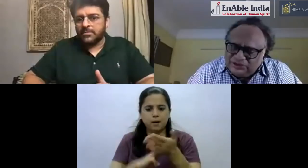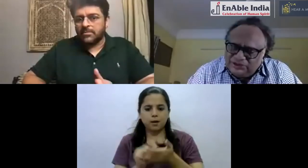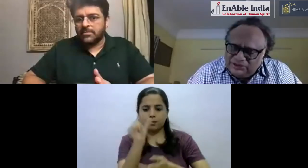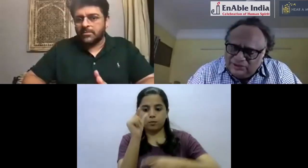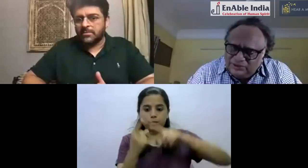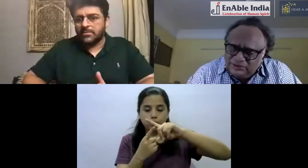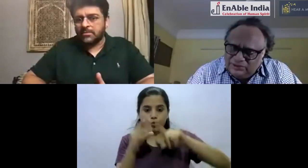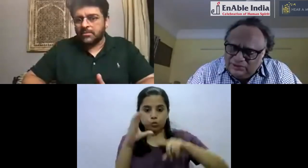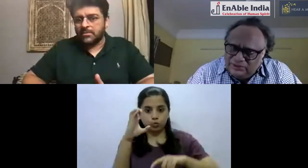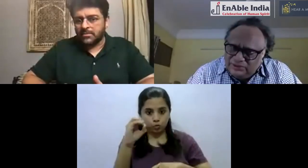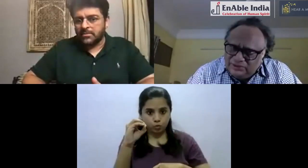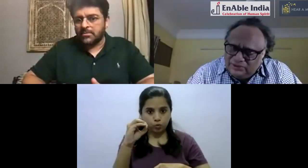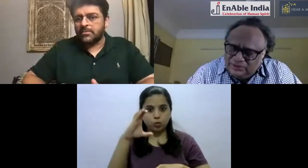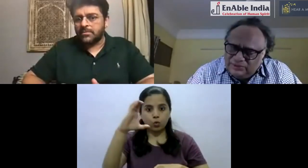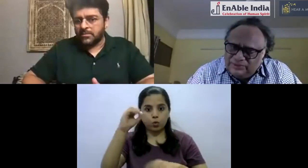mucormycosis,